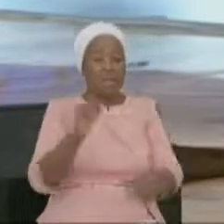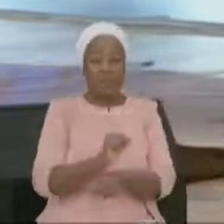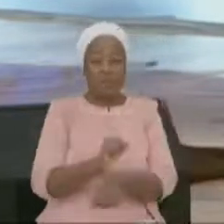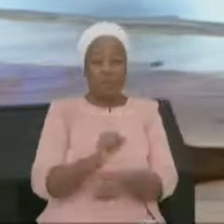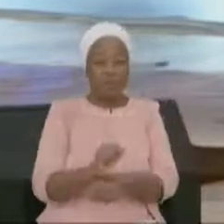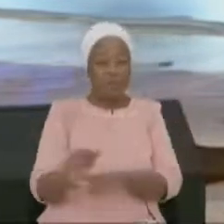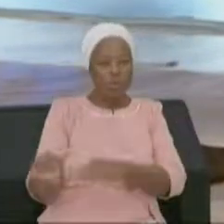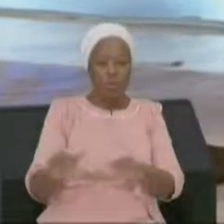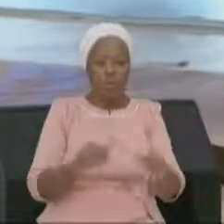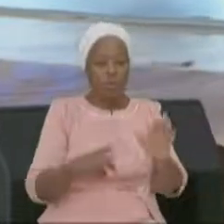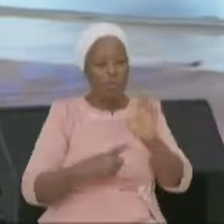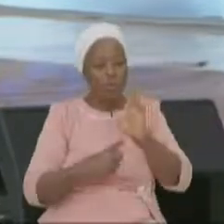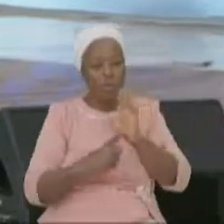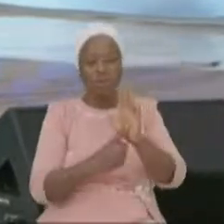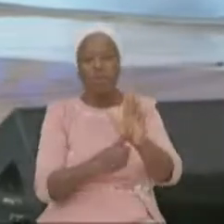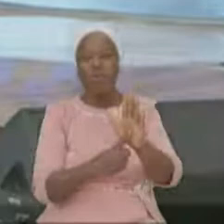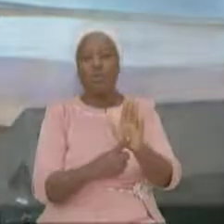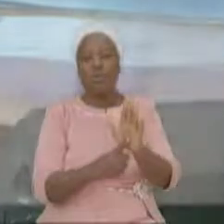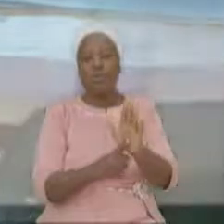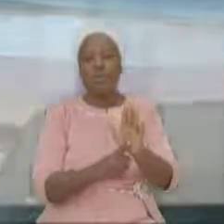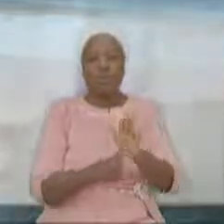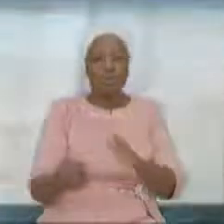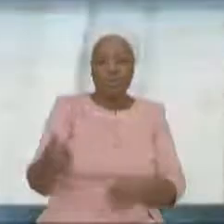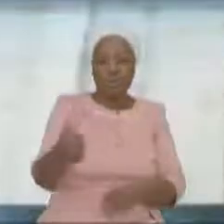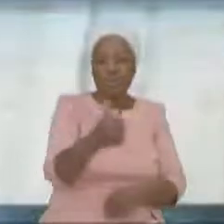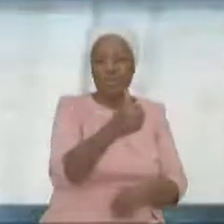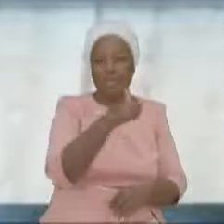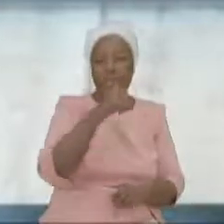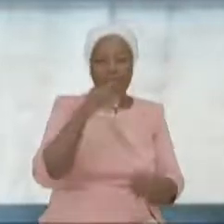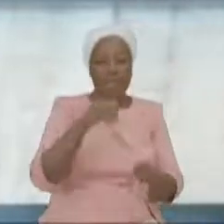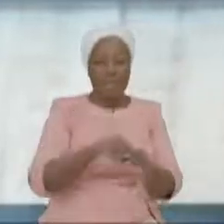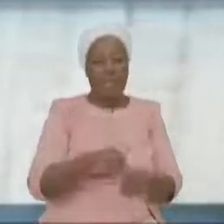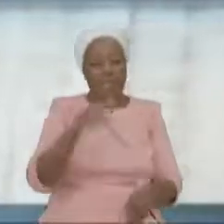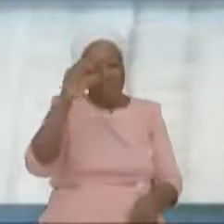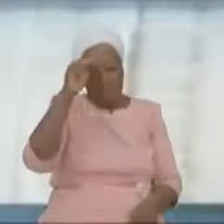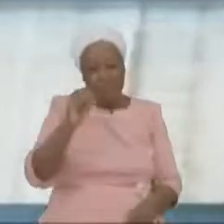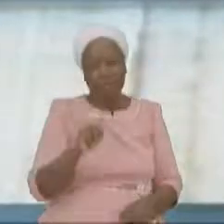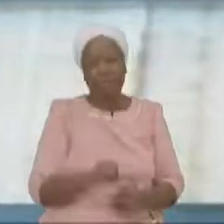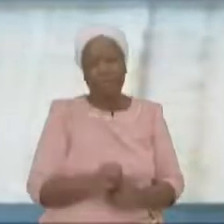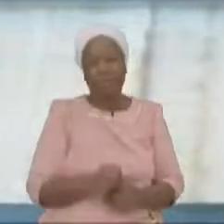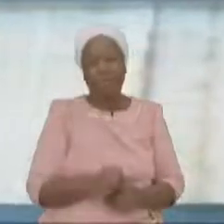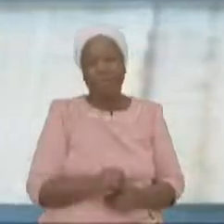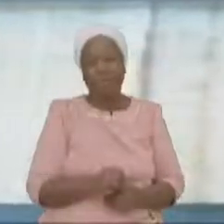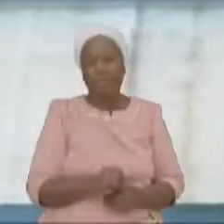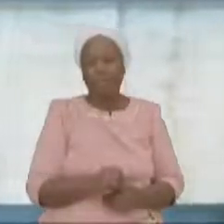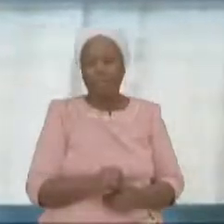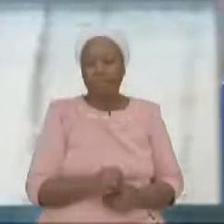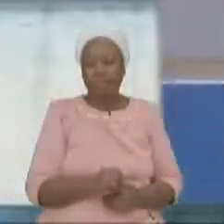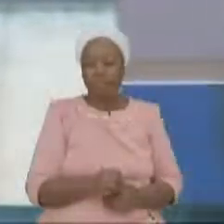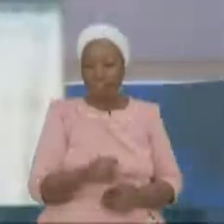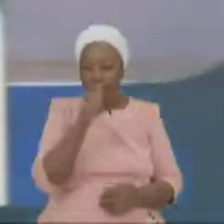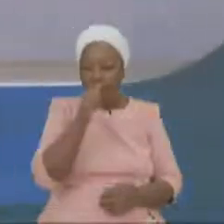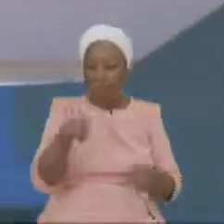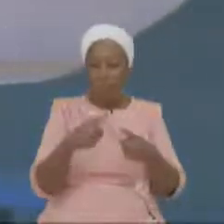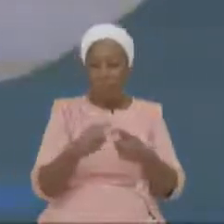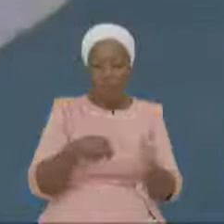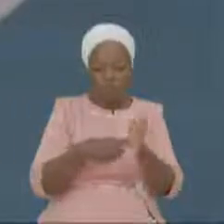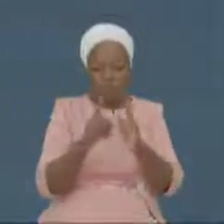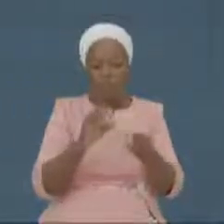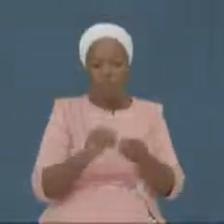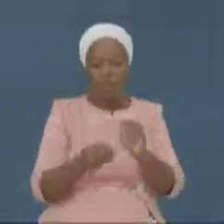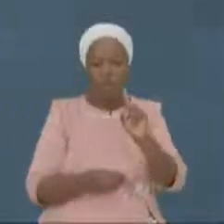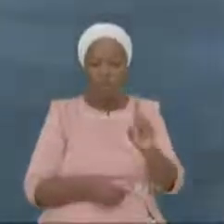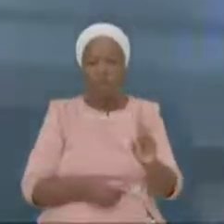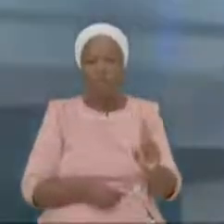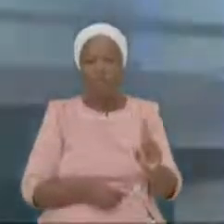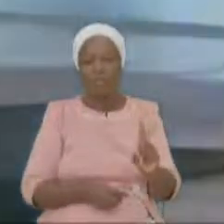do show forth themselves in him. I'm going to show you, number